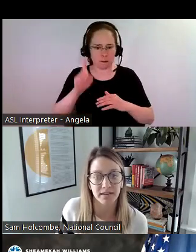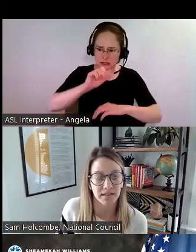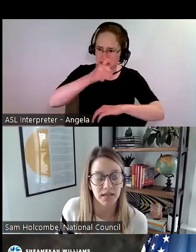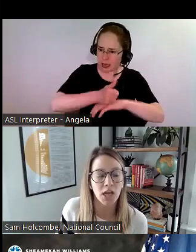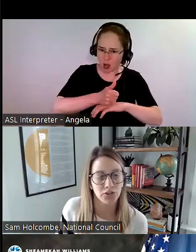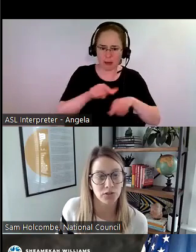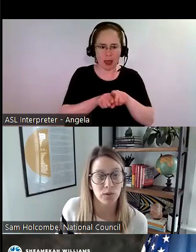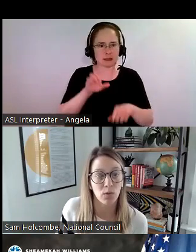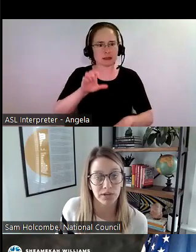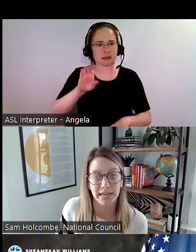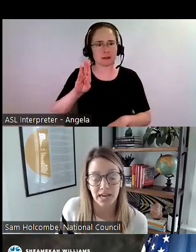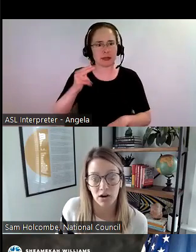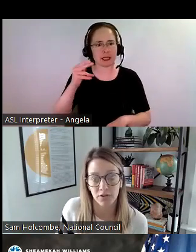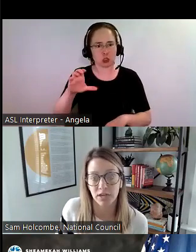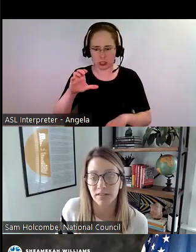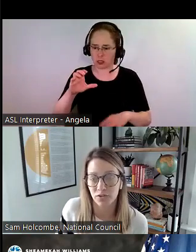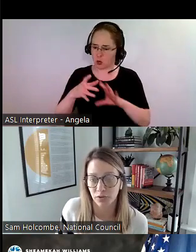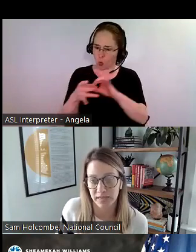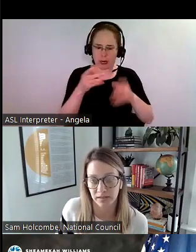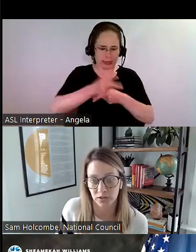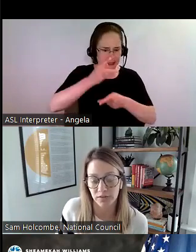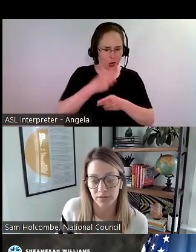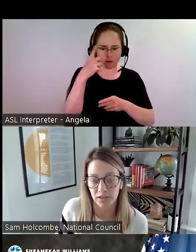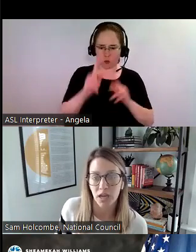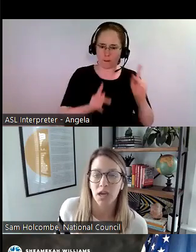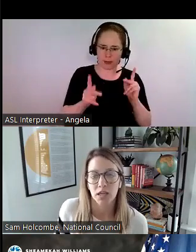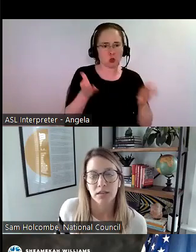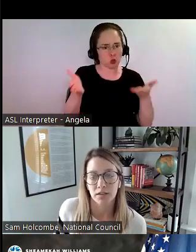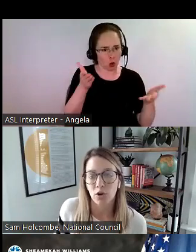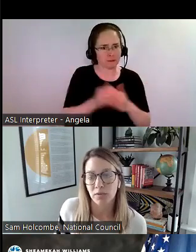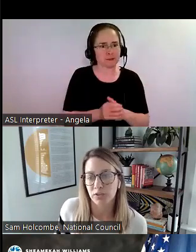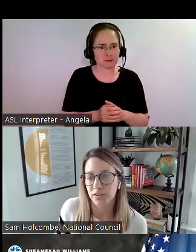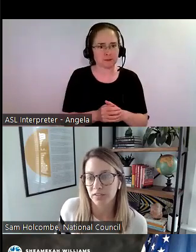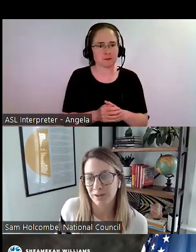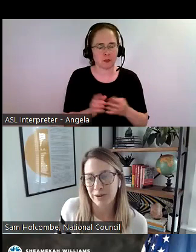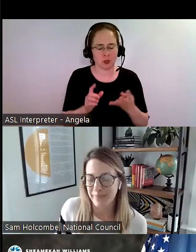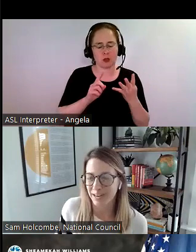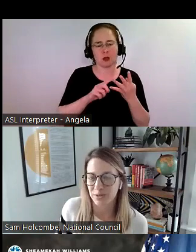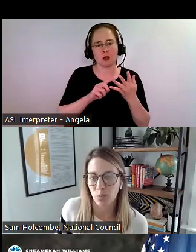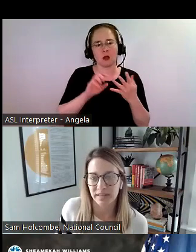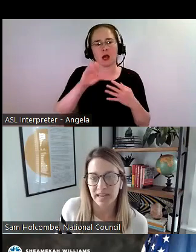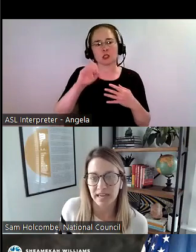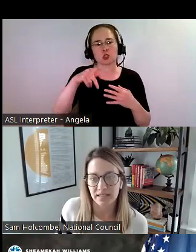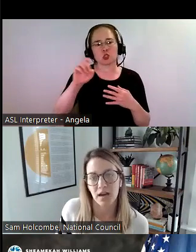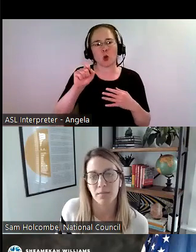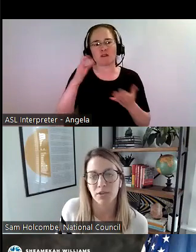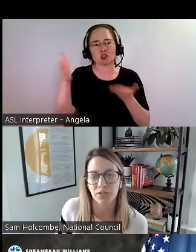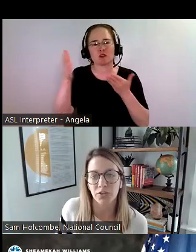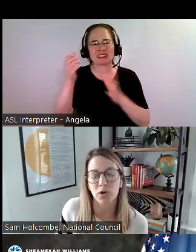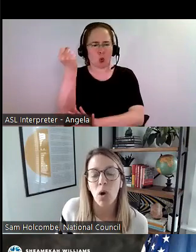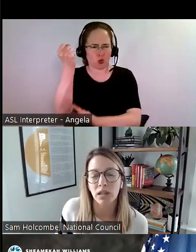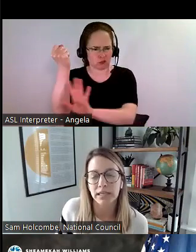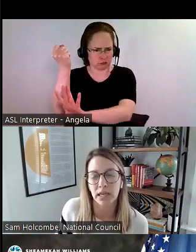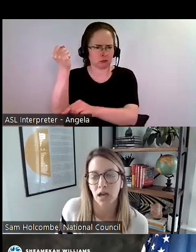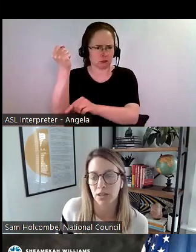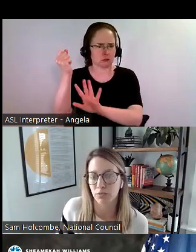a CCBHC to coordinate care for individuals being served. The scope of services I'll get back to in 1 second.